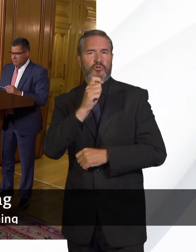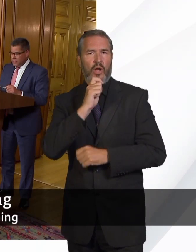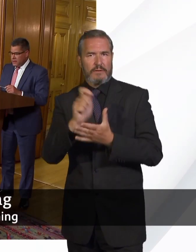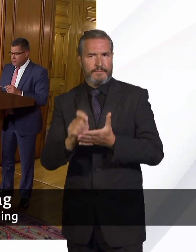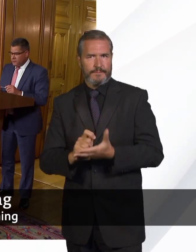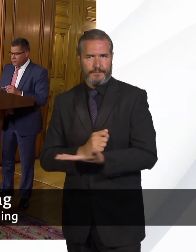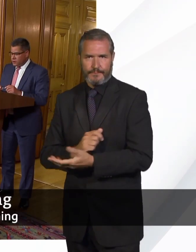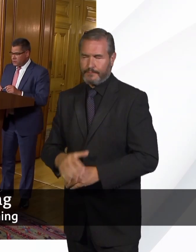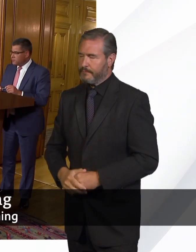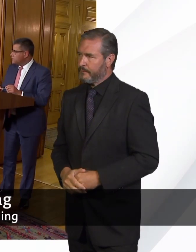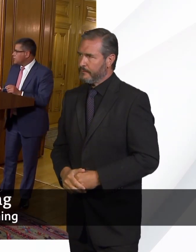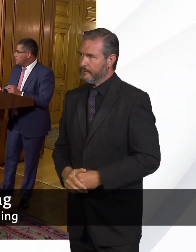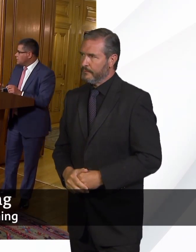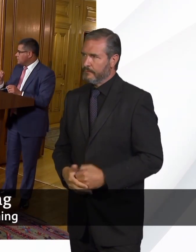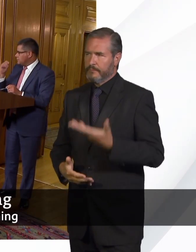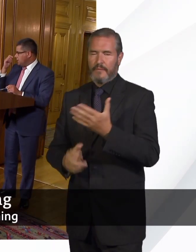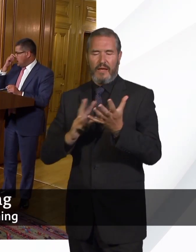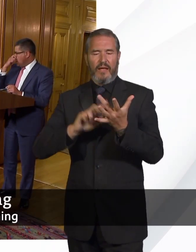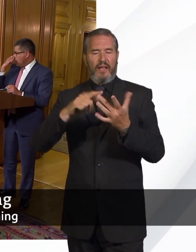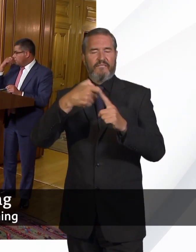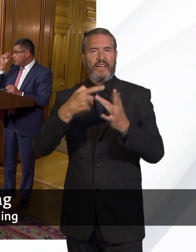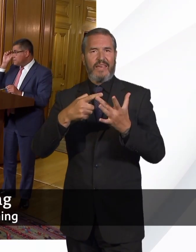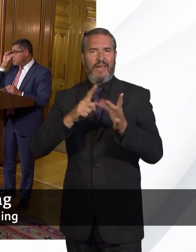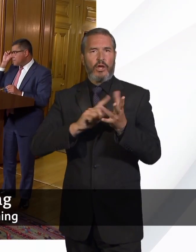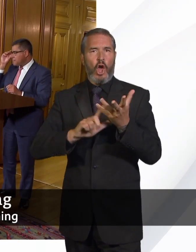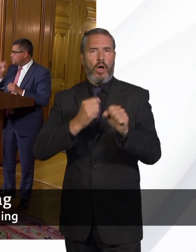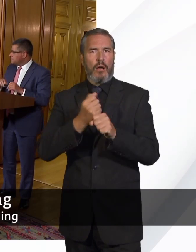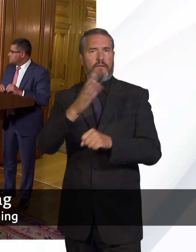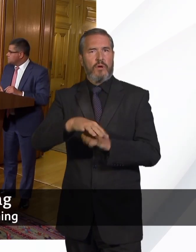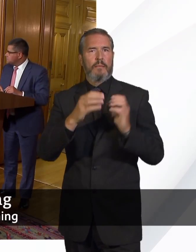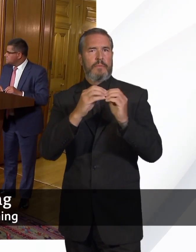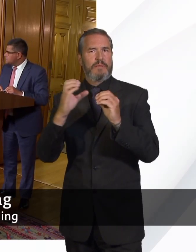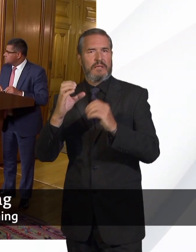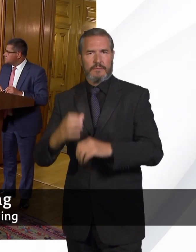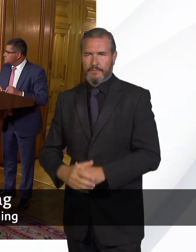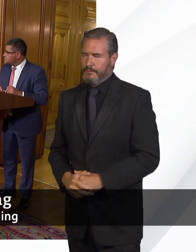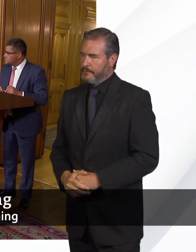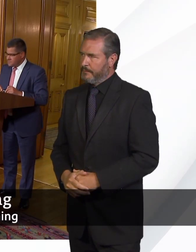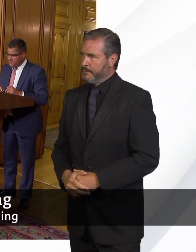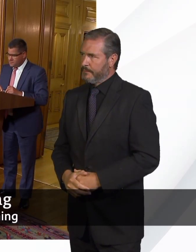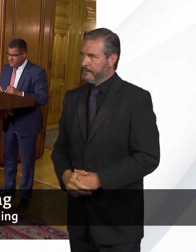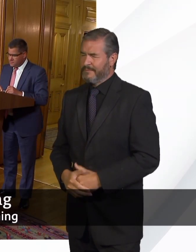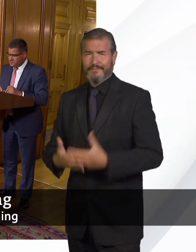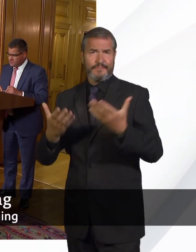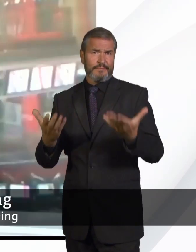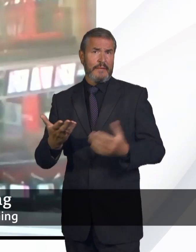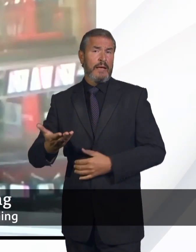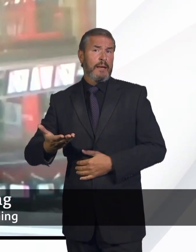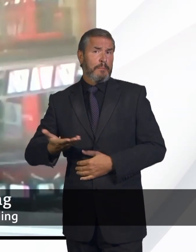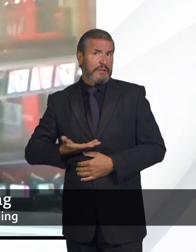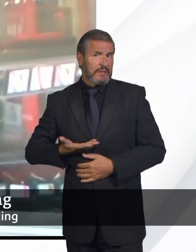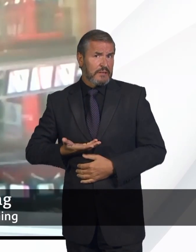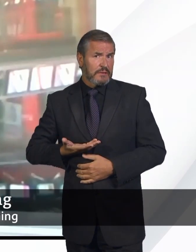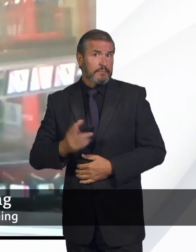the media. So the first question is from Vicky Young at the BBC. Vicky? Mr. Sharma, many businesses, including pubs